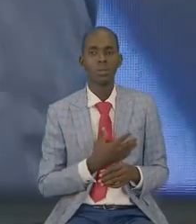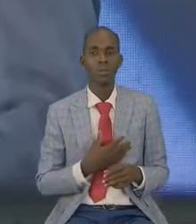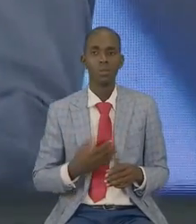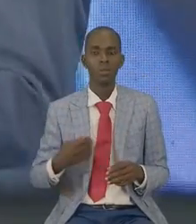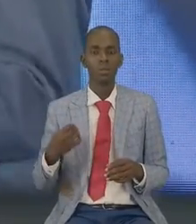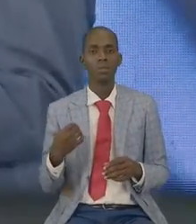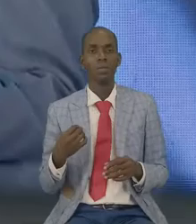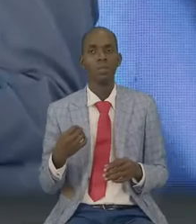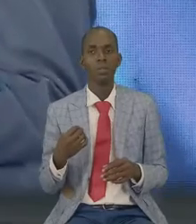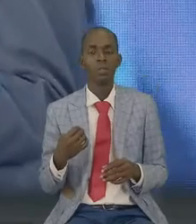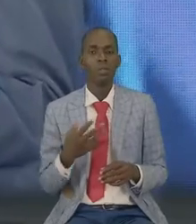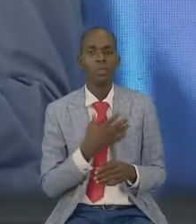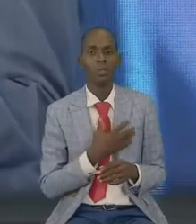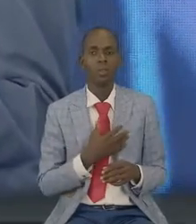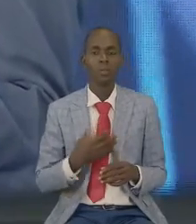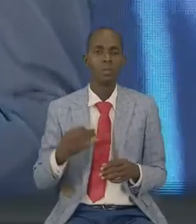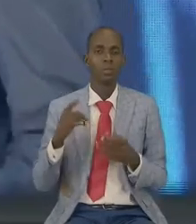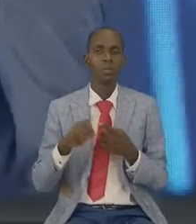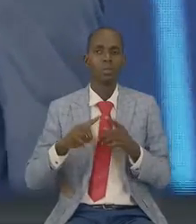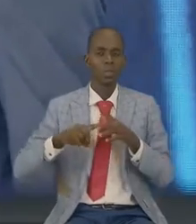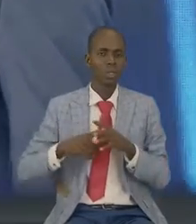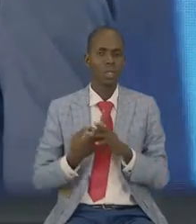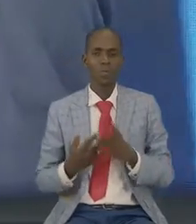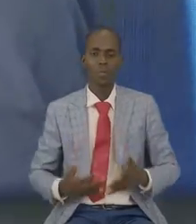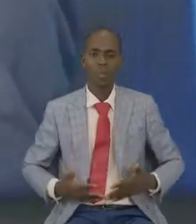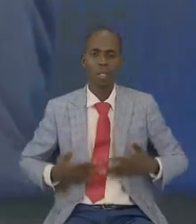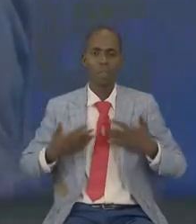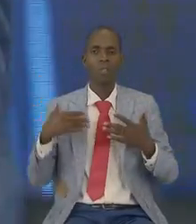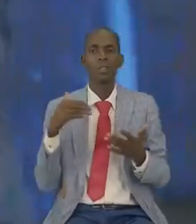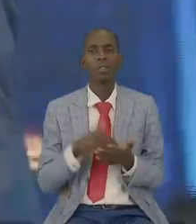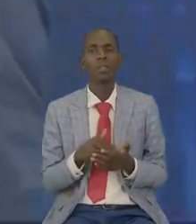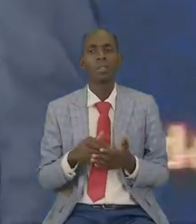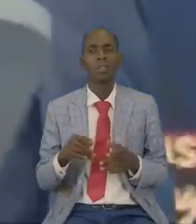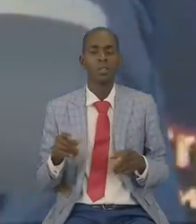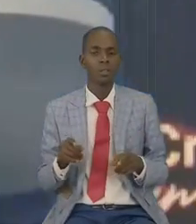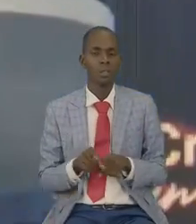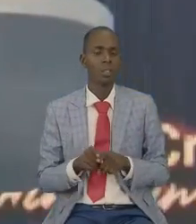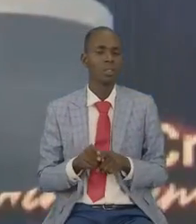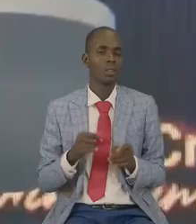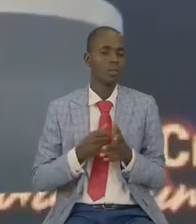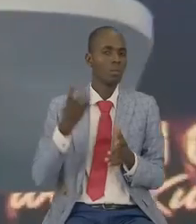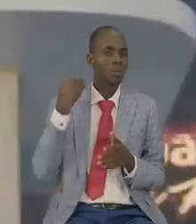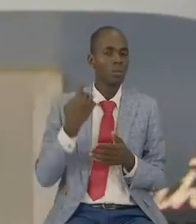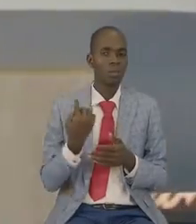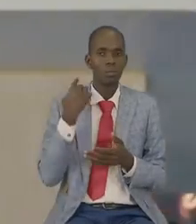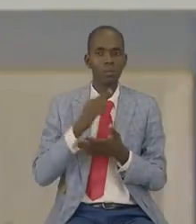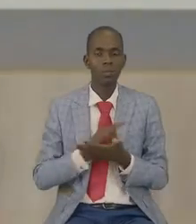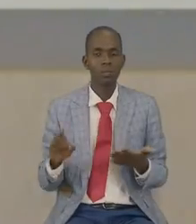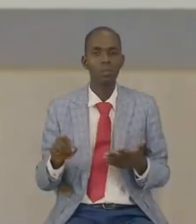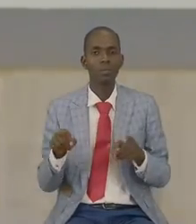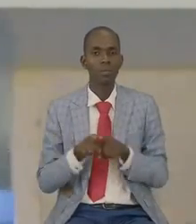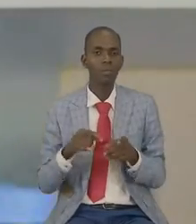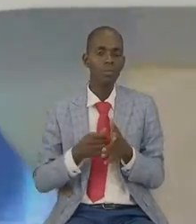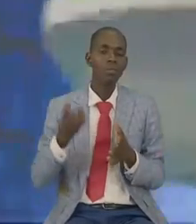And to start life again like it was last week, like it was last